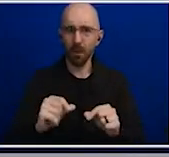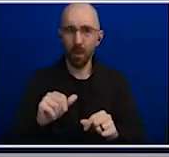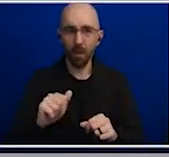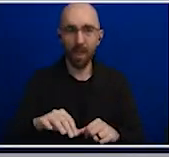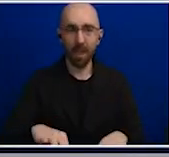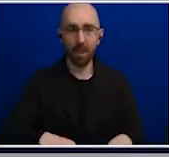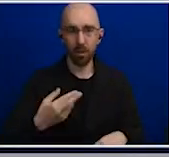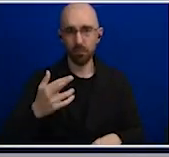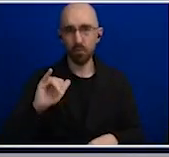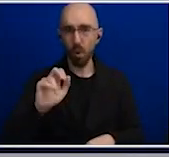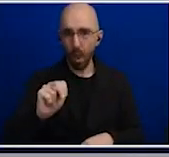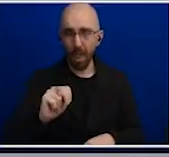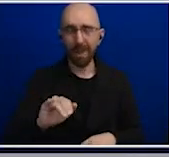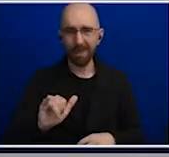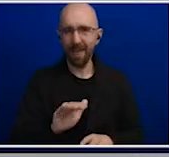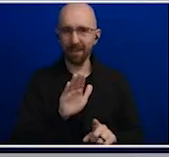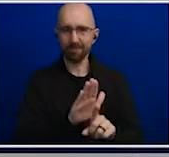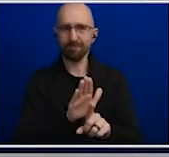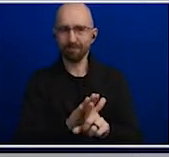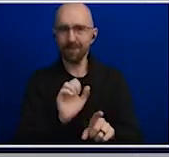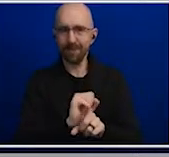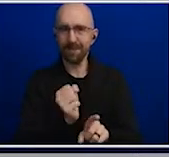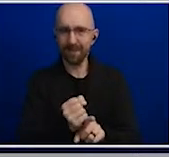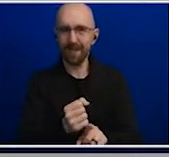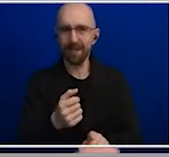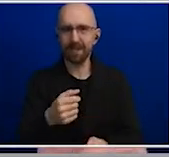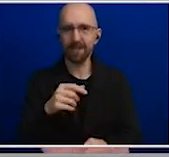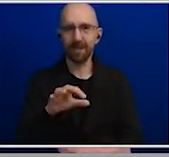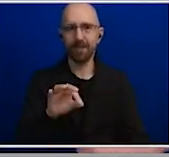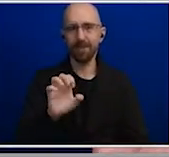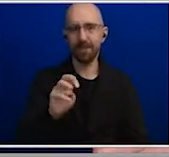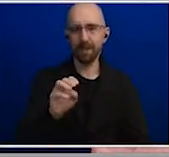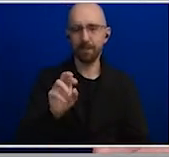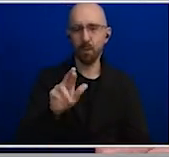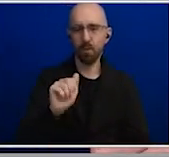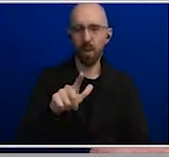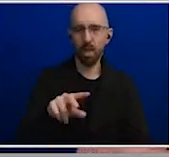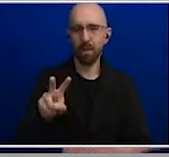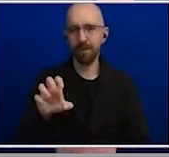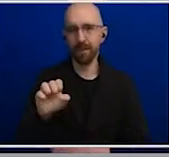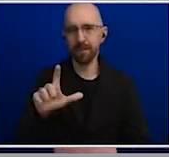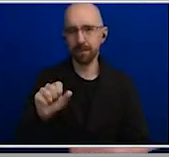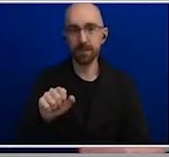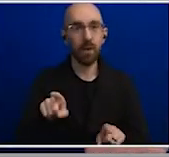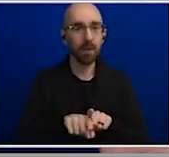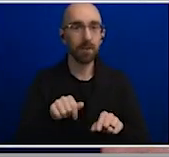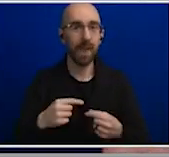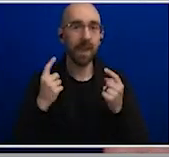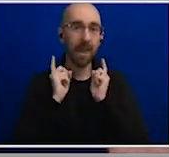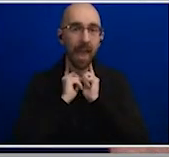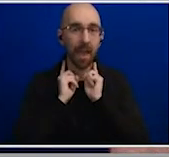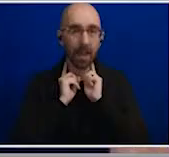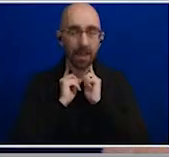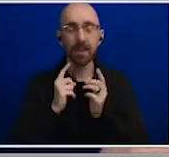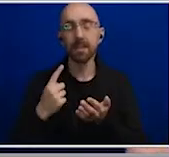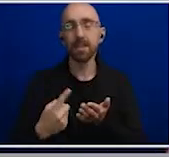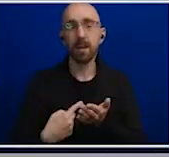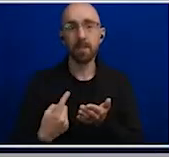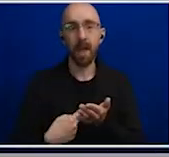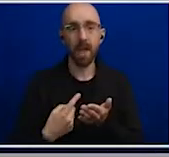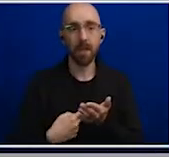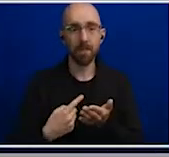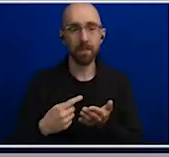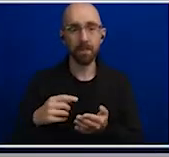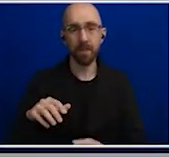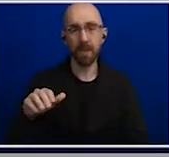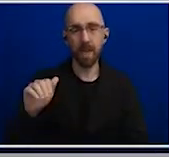in Richard's case, in the femoral vessels, but they can also go in neck vessels, sometimes axillary arteries. They can